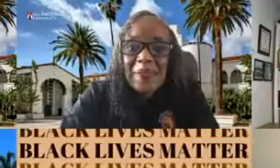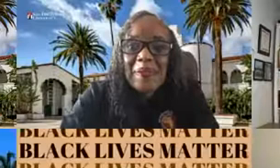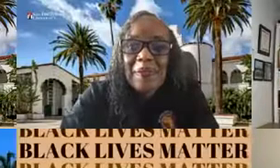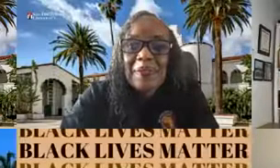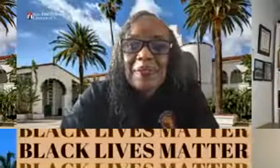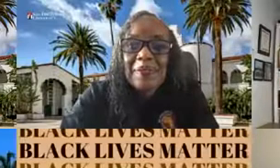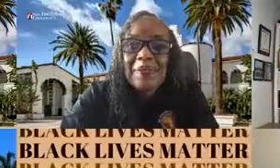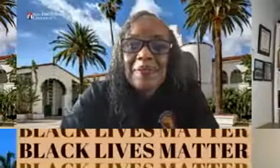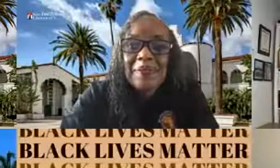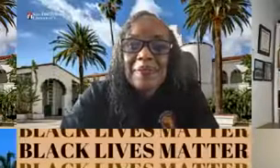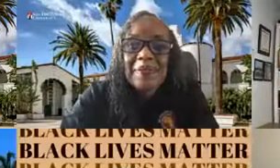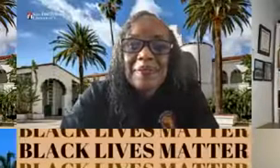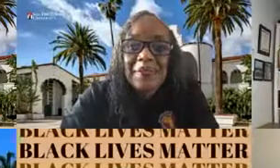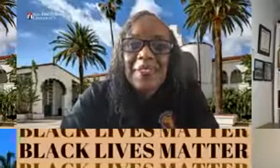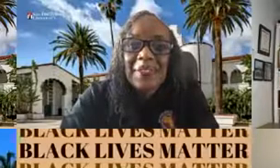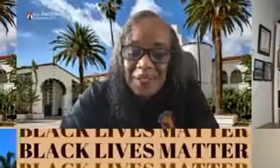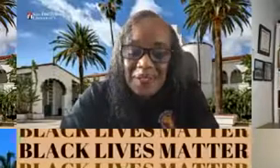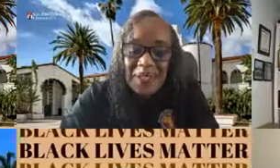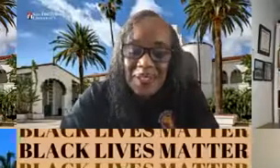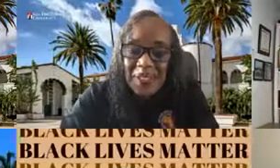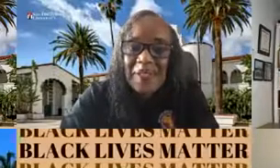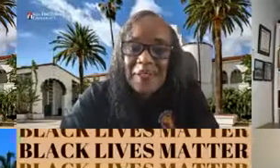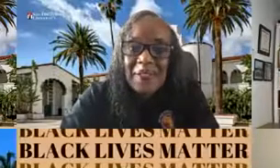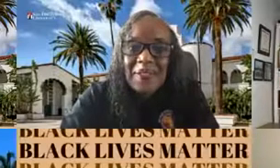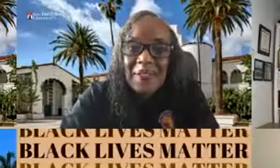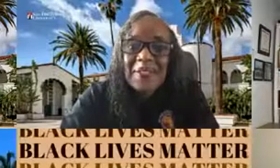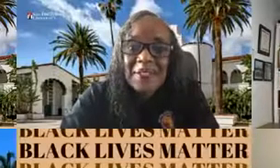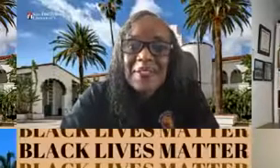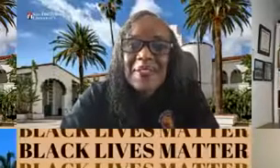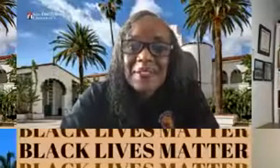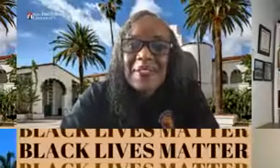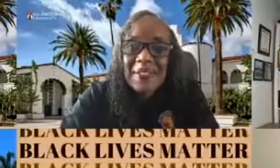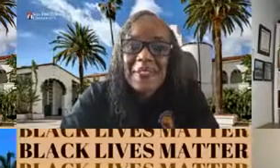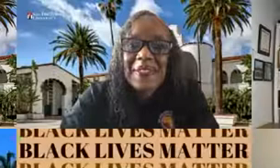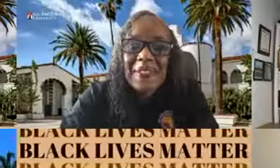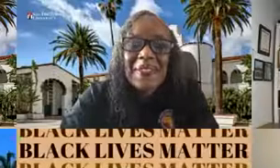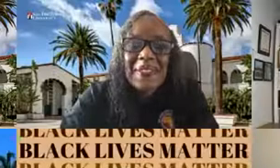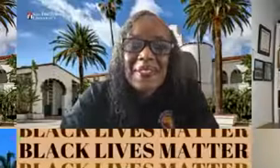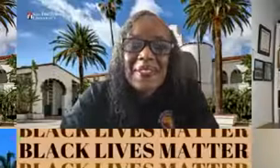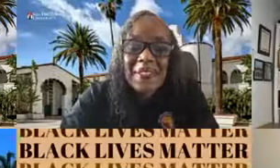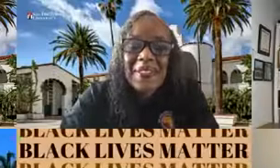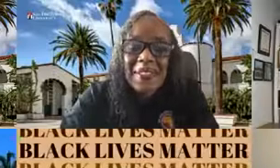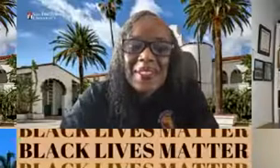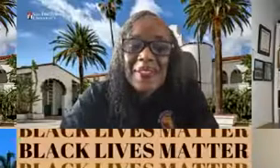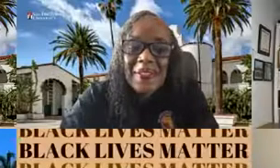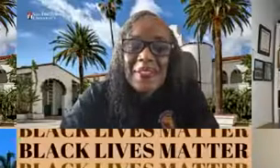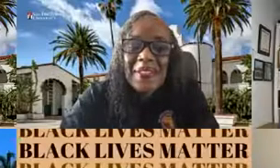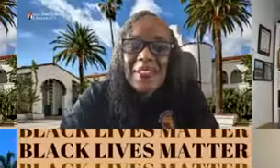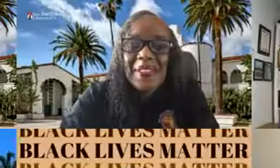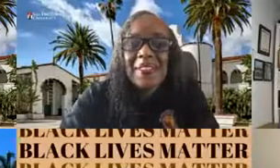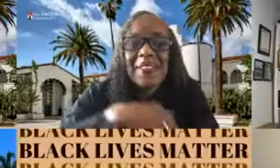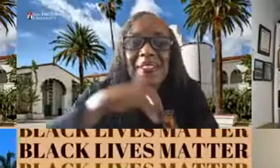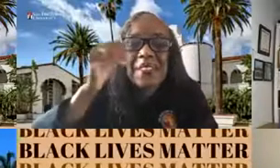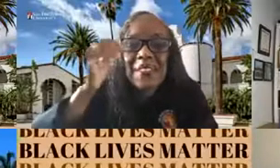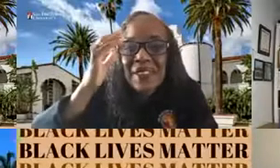to, I don't really know yet. I'm still thinking about it, but I think marketing or something like that. So yeah, that's me. Awesome. Thank